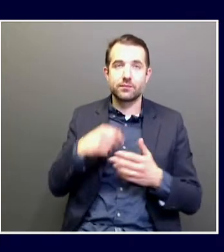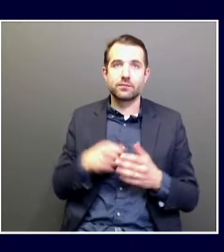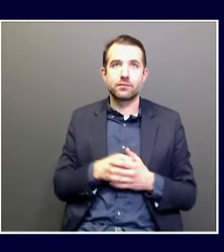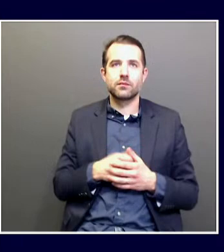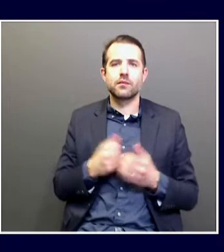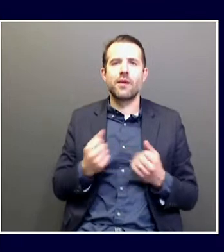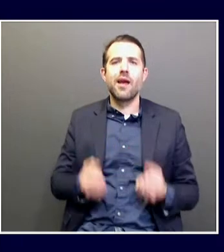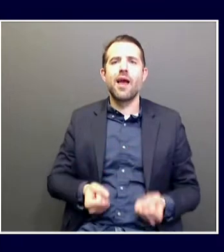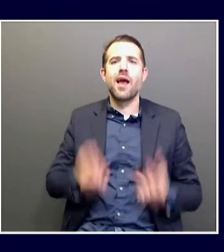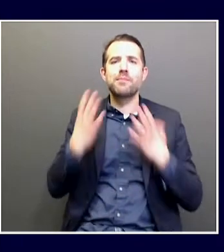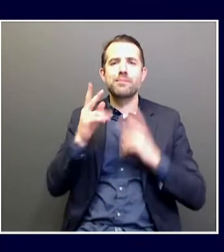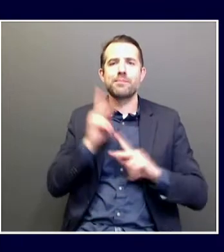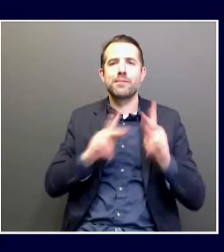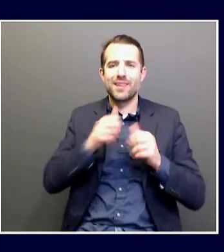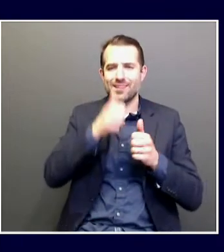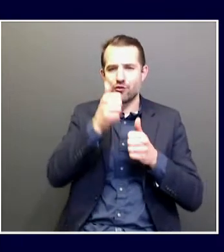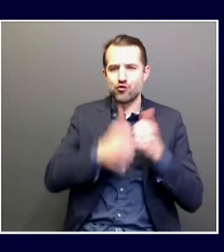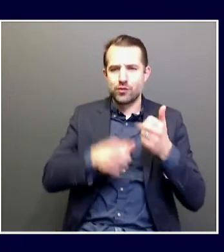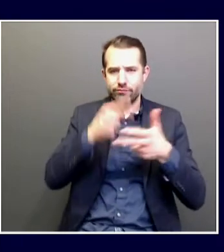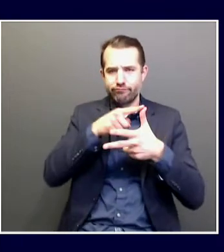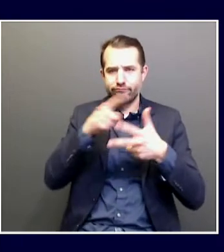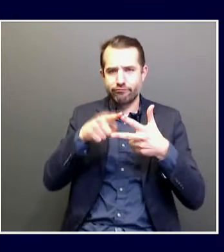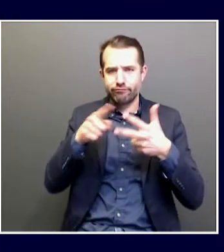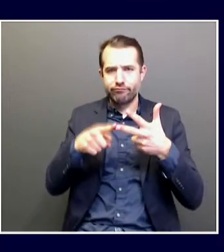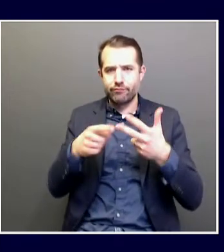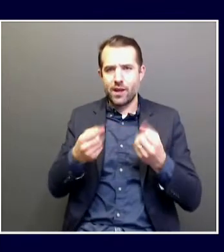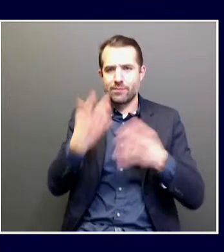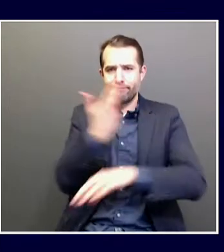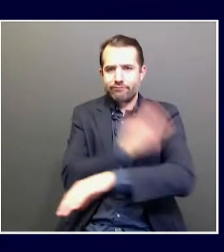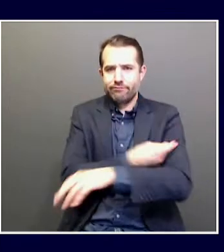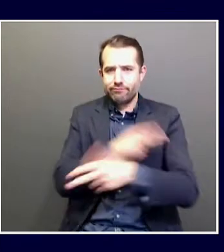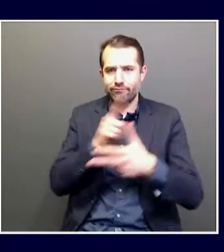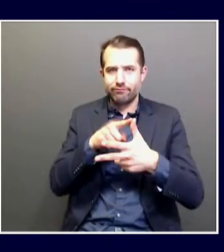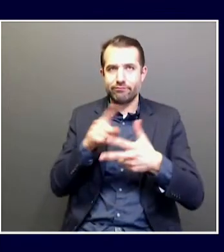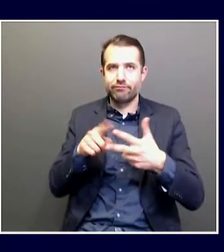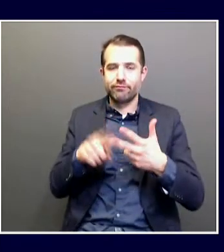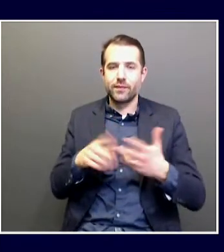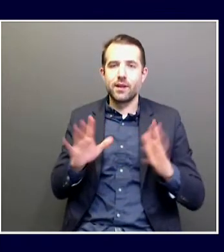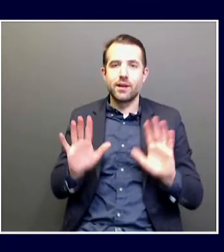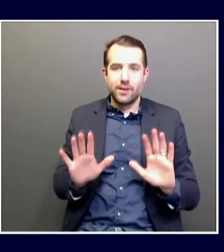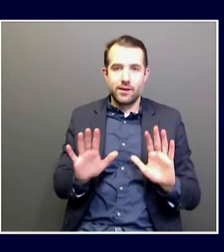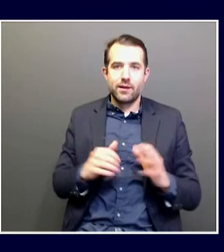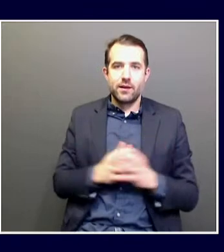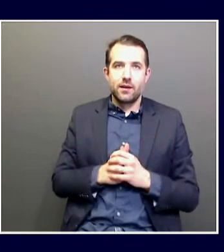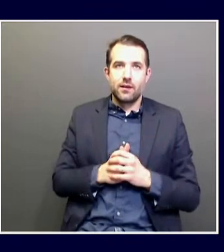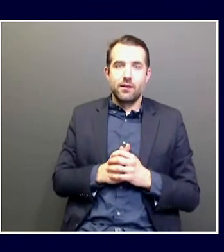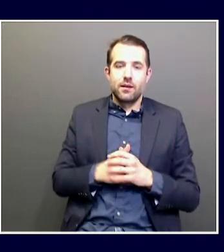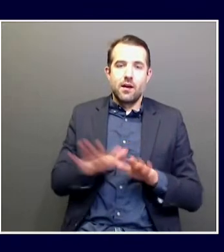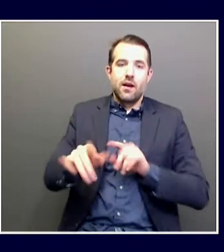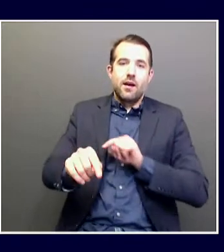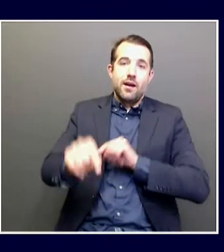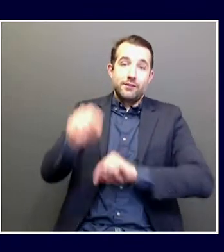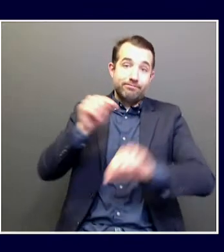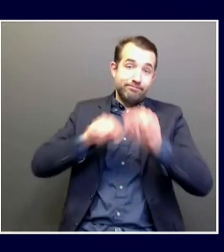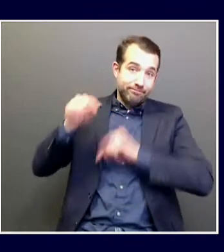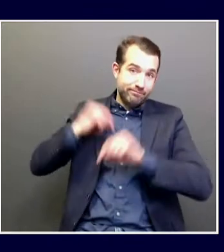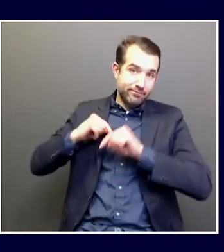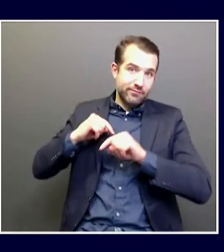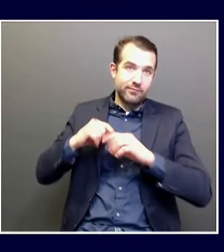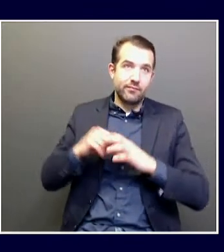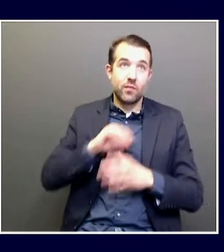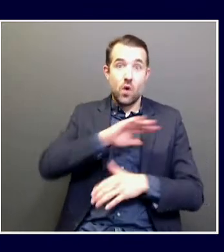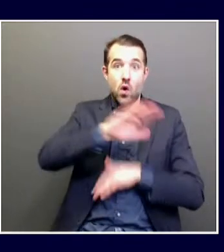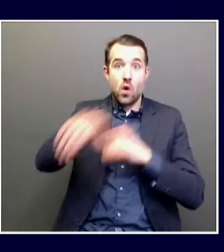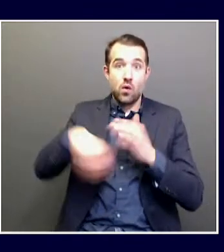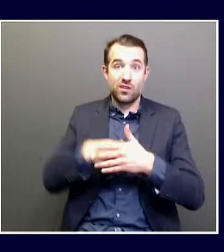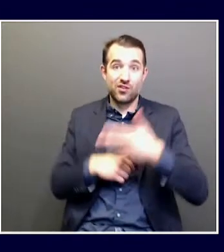Crystal, the bottom line, based on where we are right now, is that all three vaccines are continuing to provide strong protection. So I don't want to